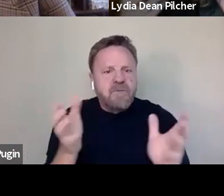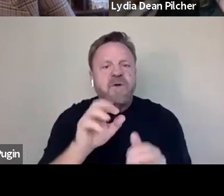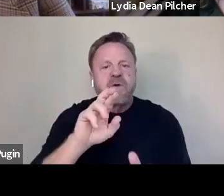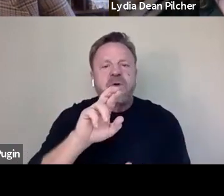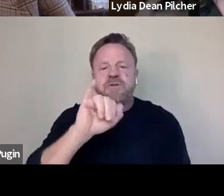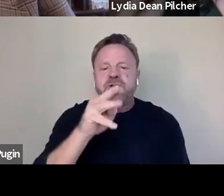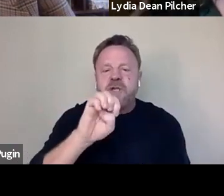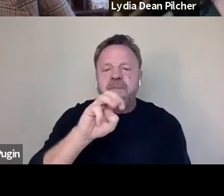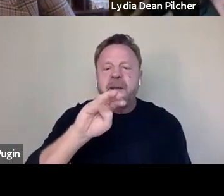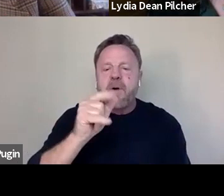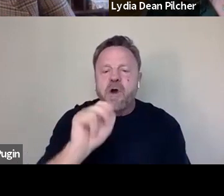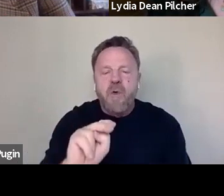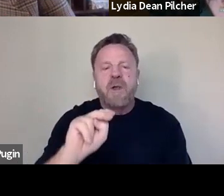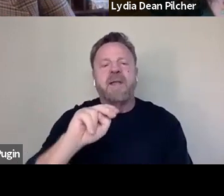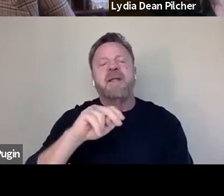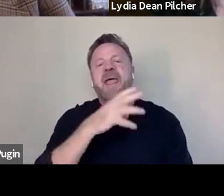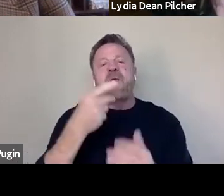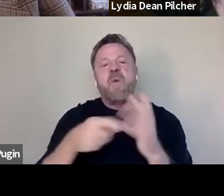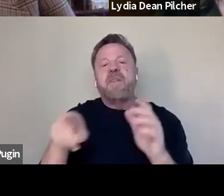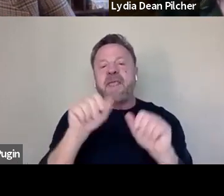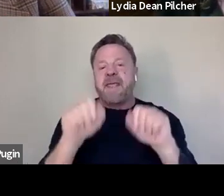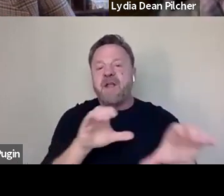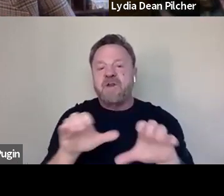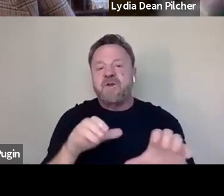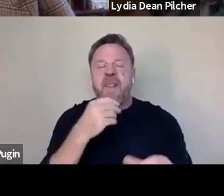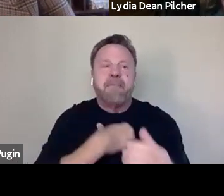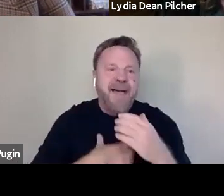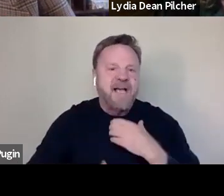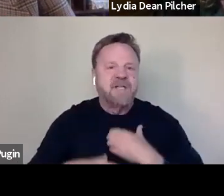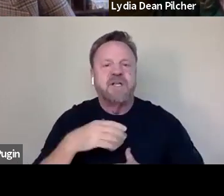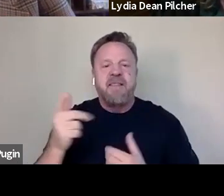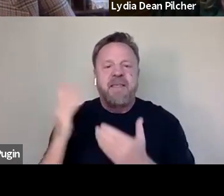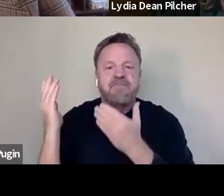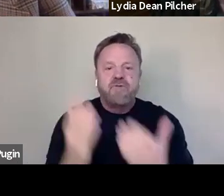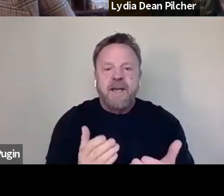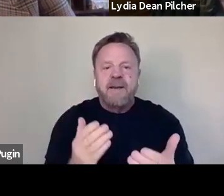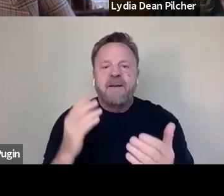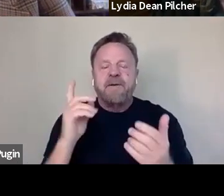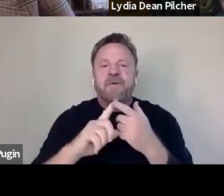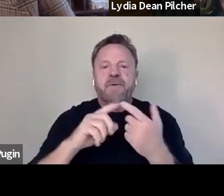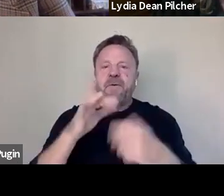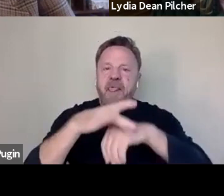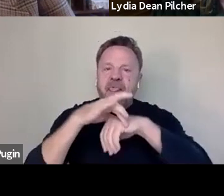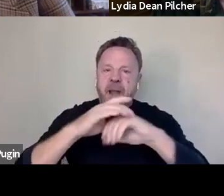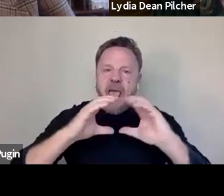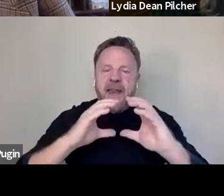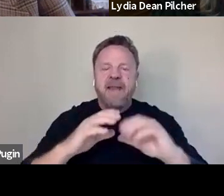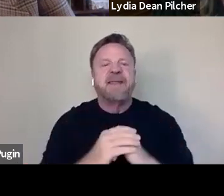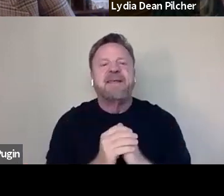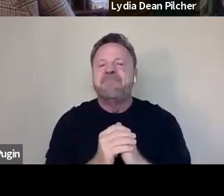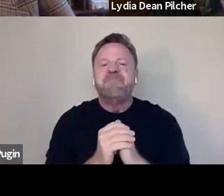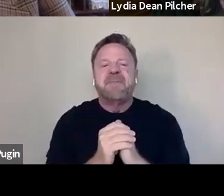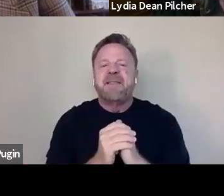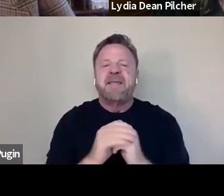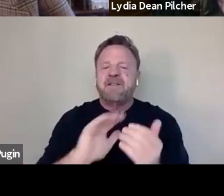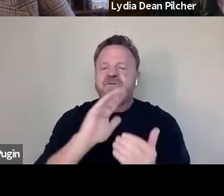Jamie Margolin, and what they're able to do and the passion that they bring to the planet. It's